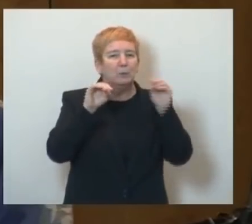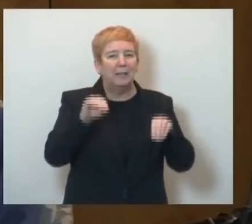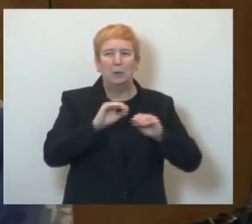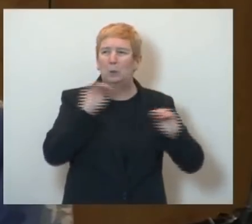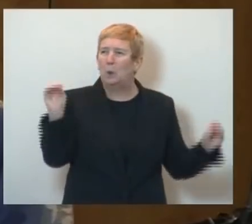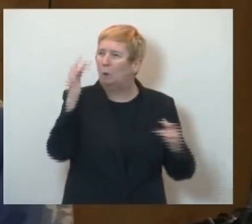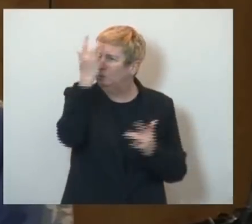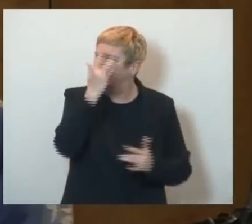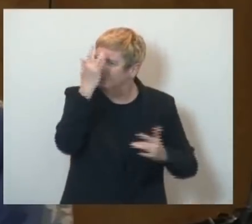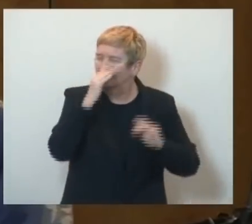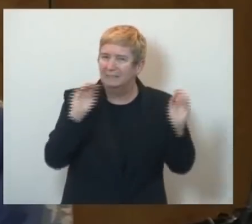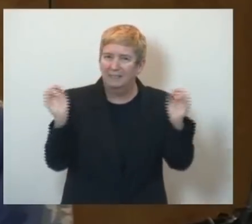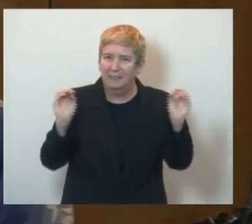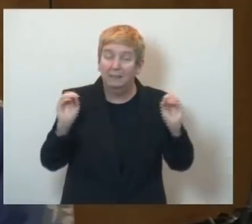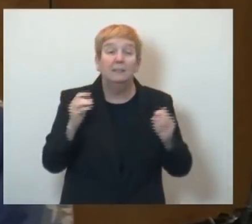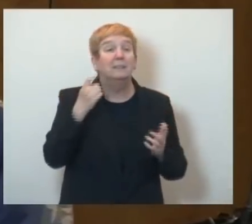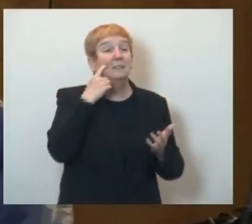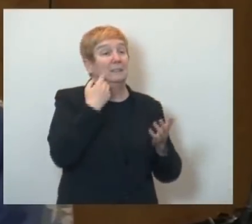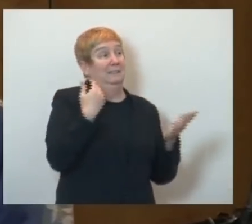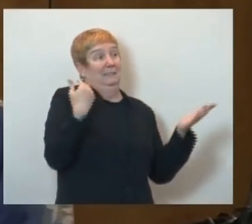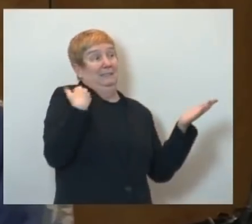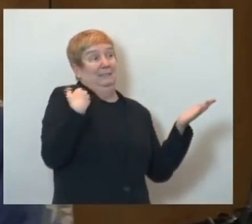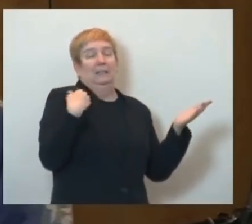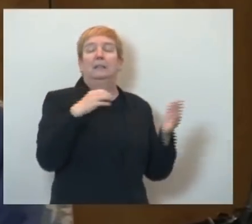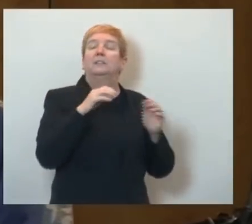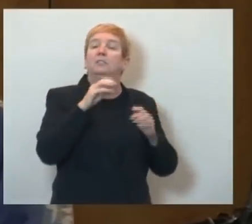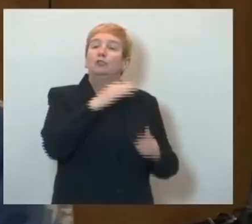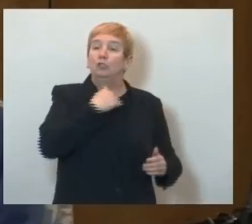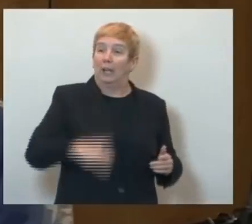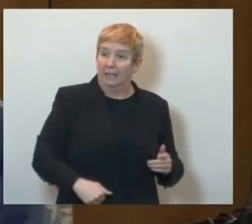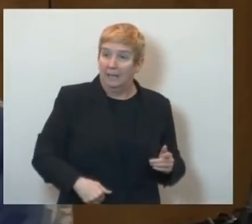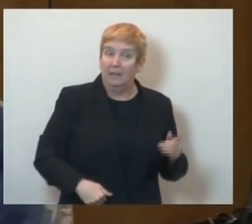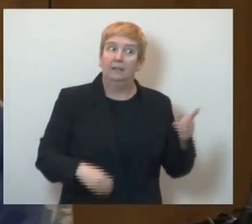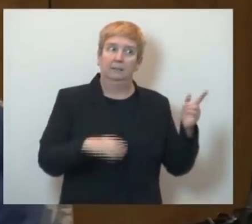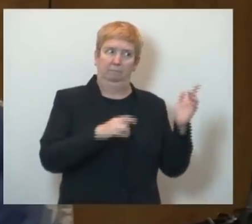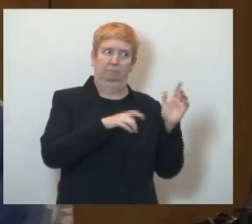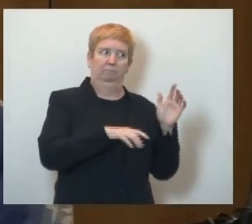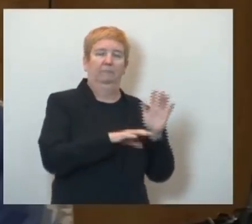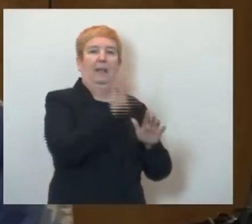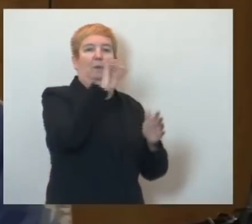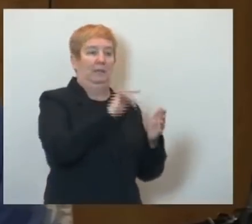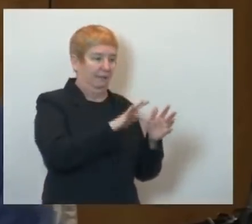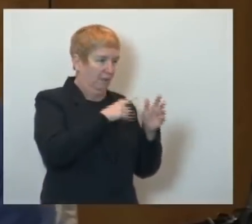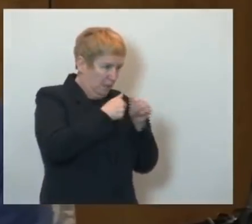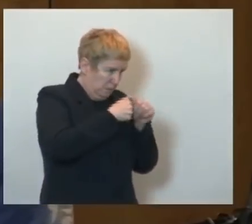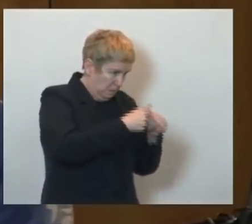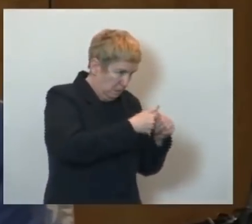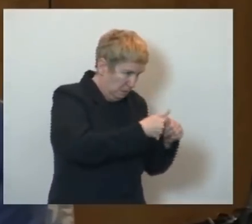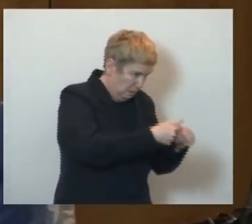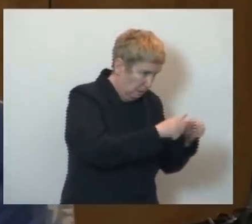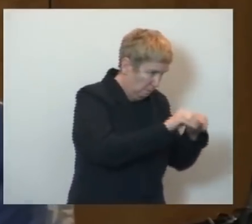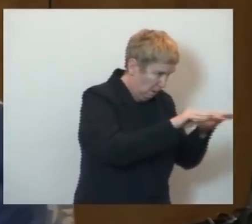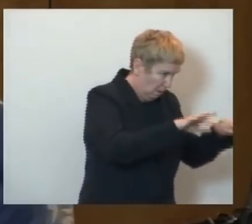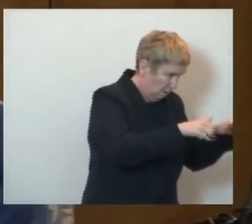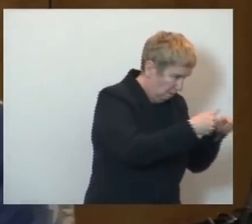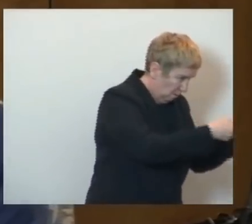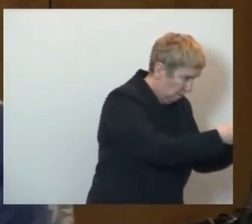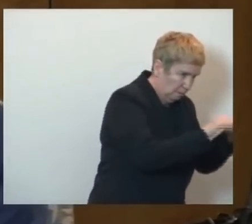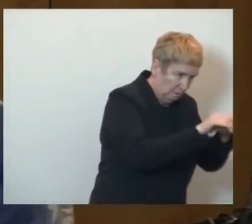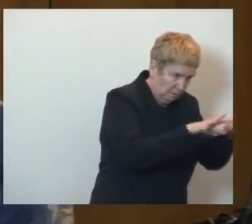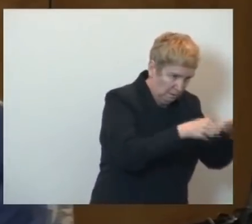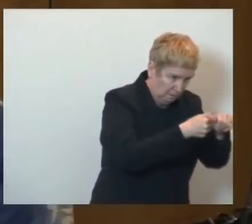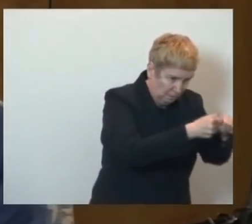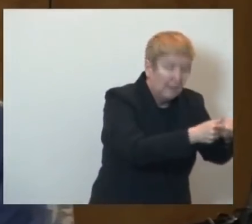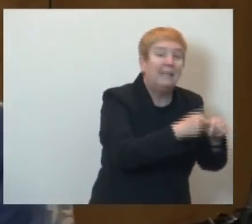new evidence from China that when they really did careful contact tracing and found when each person contacted a COVID